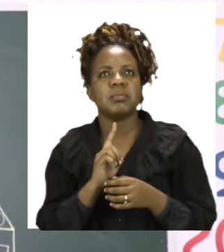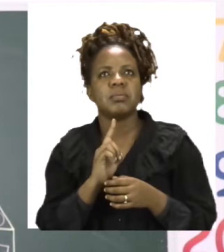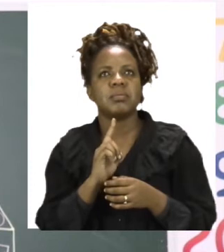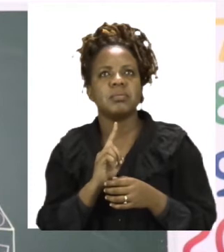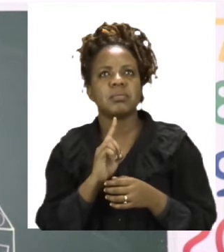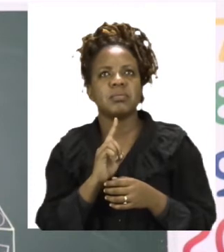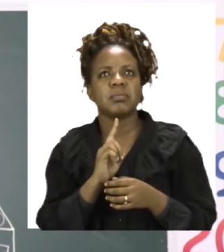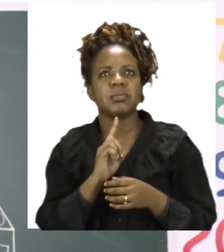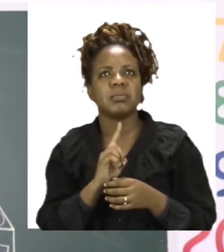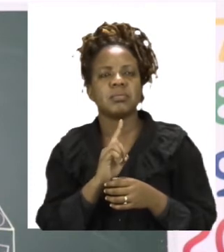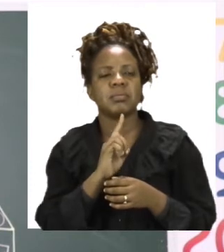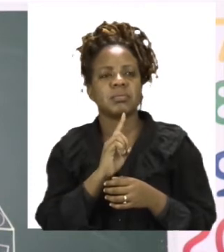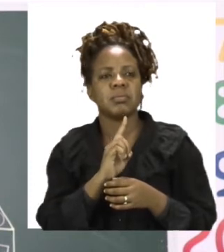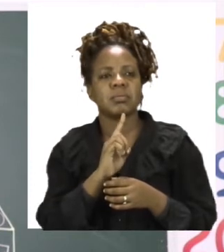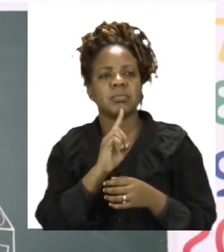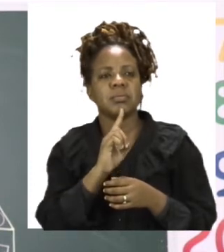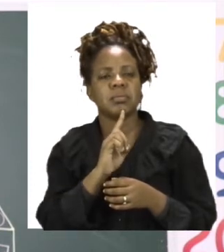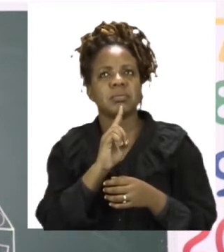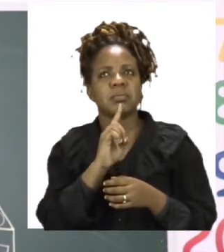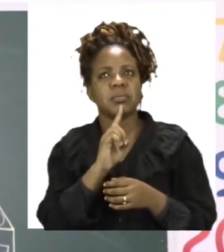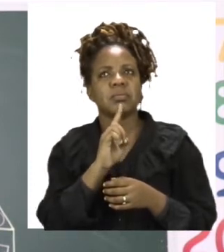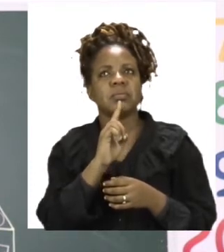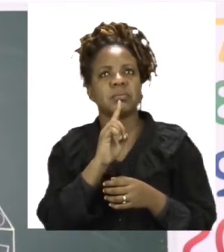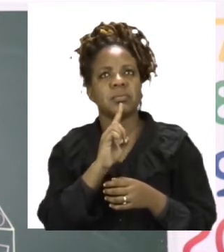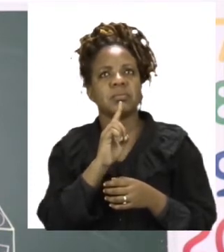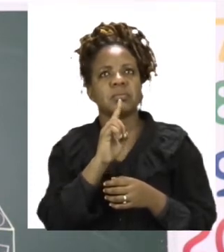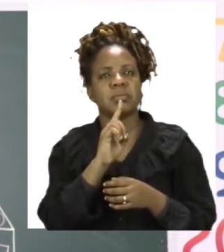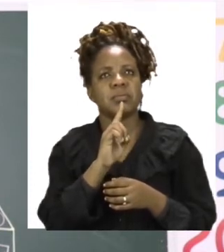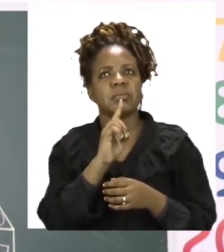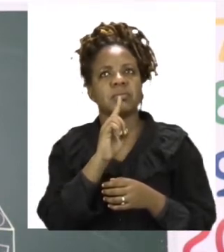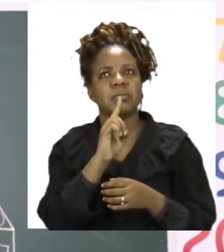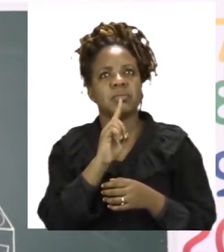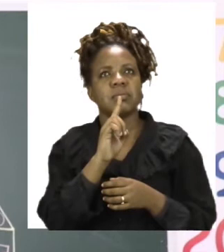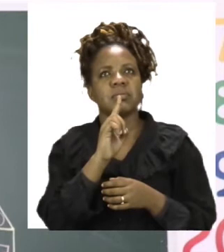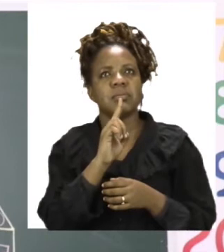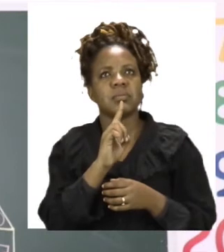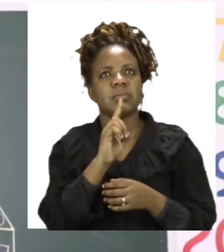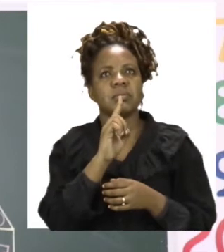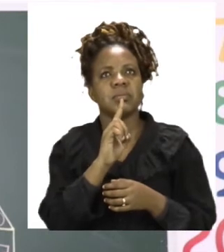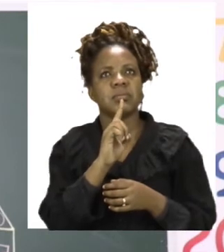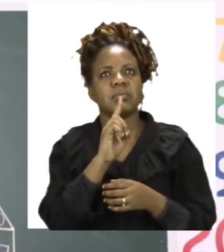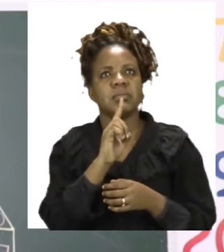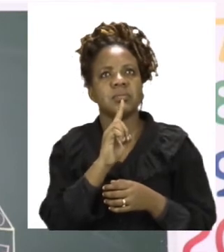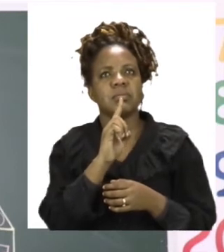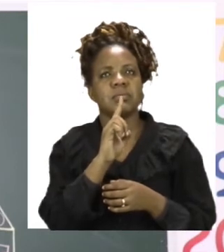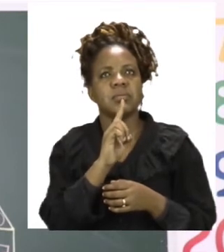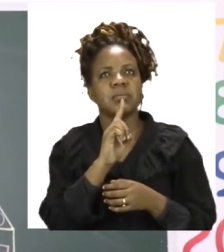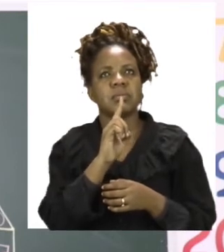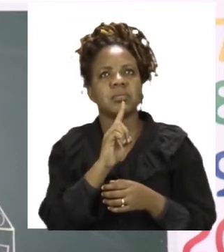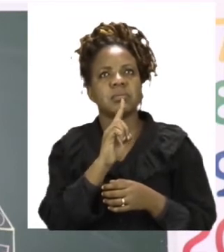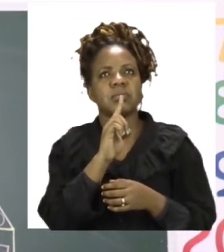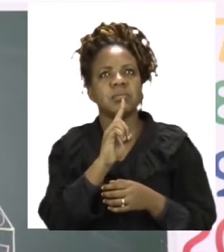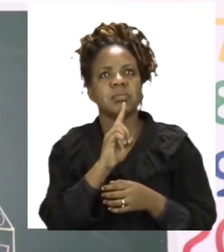30, 31, 32, 33, counting the bricks as he goes,